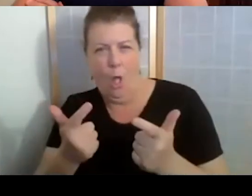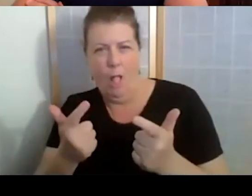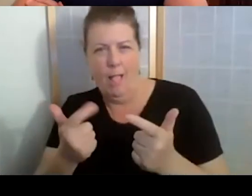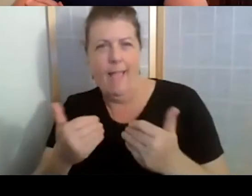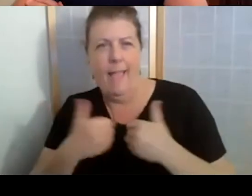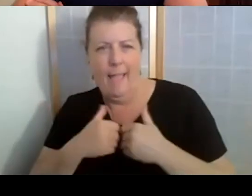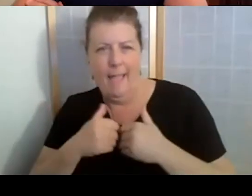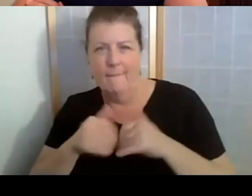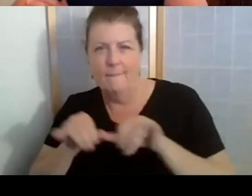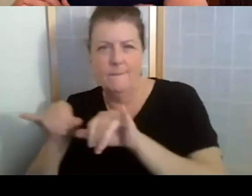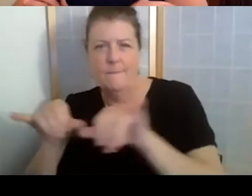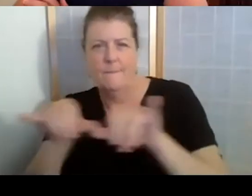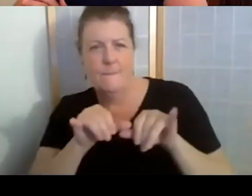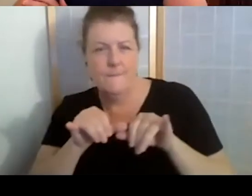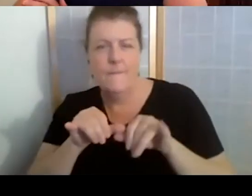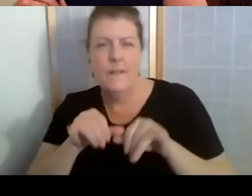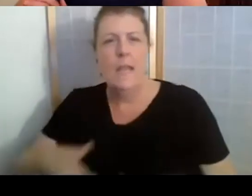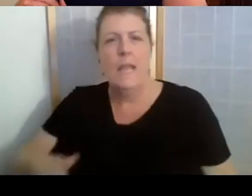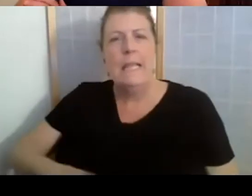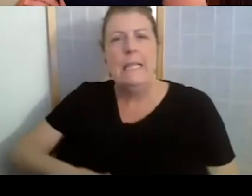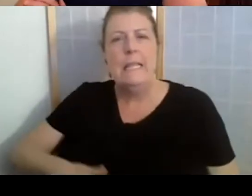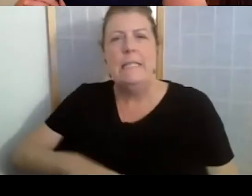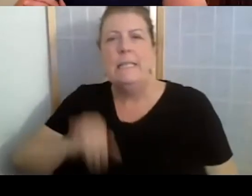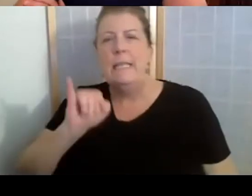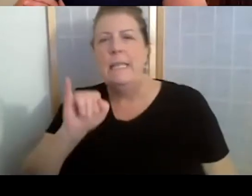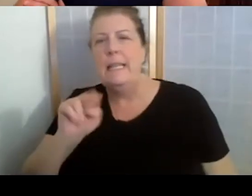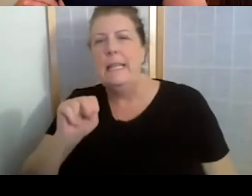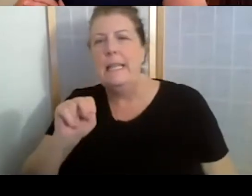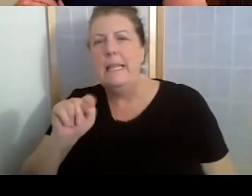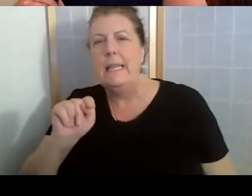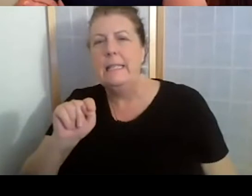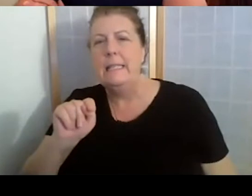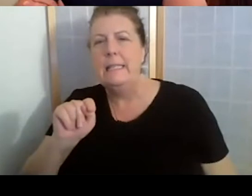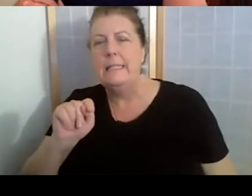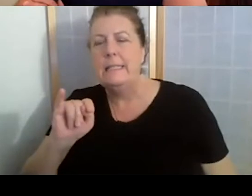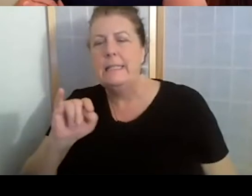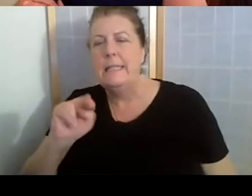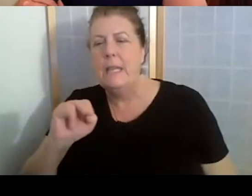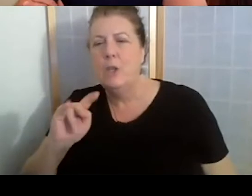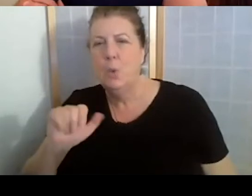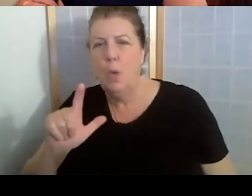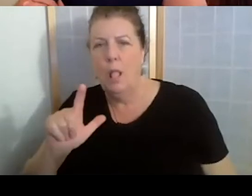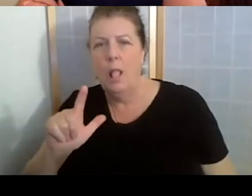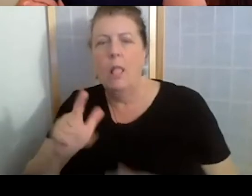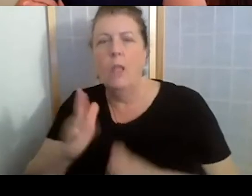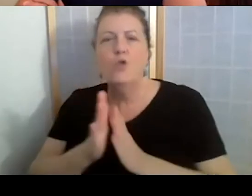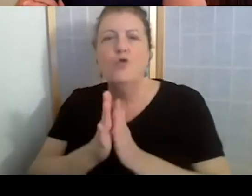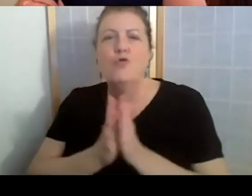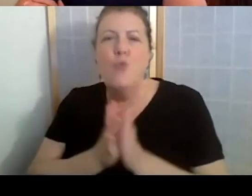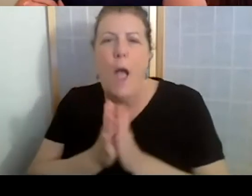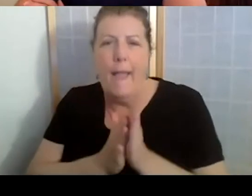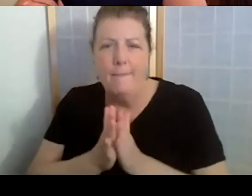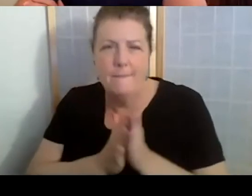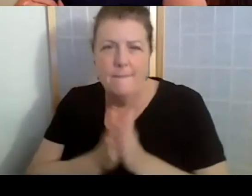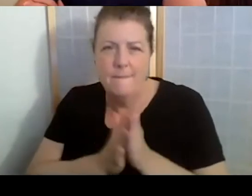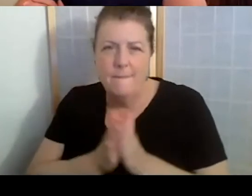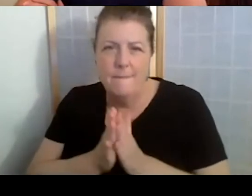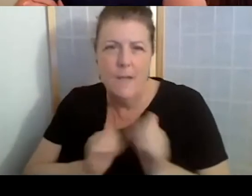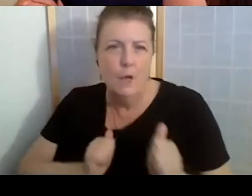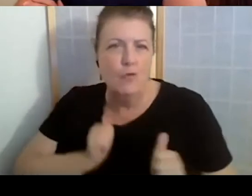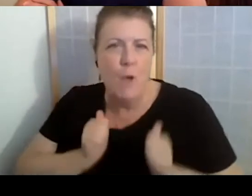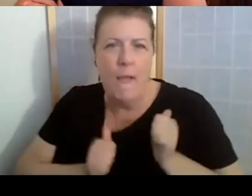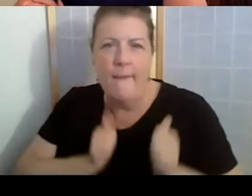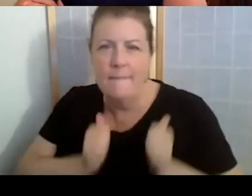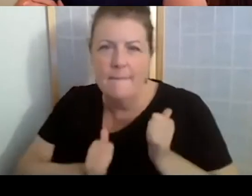know, which is actually nice. I'm listening to you guys going, wow, that's, I want to write this down, you know, what everyone's saying.